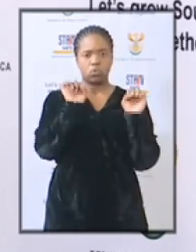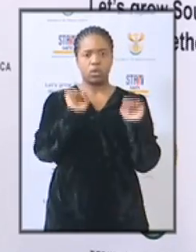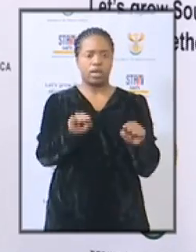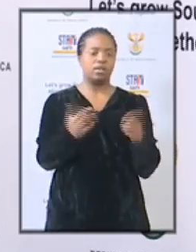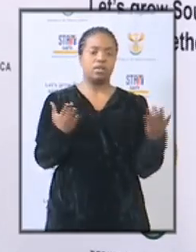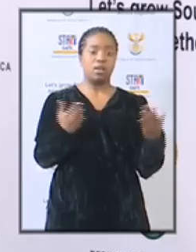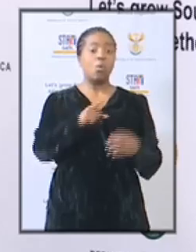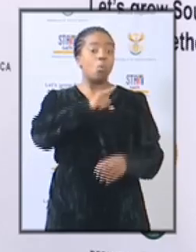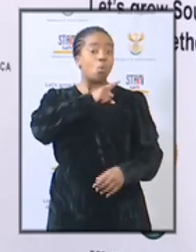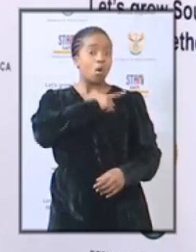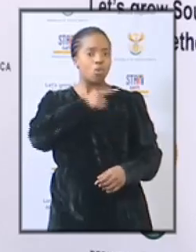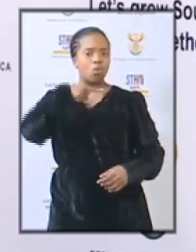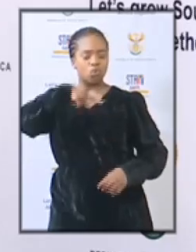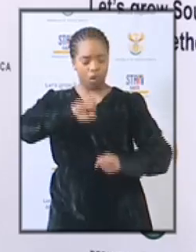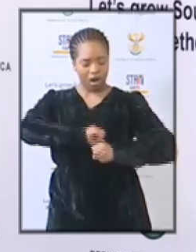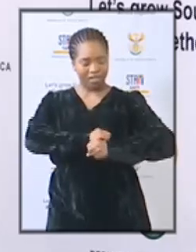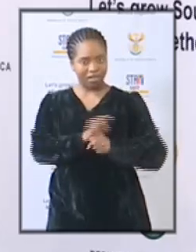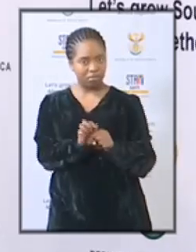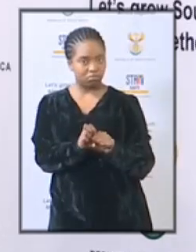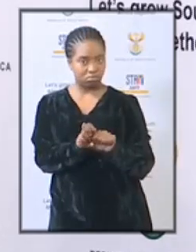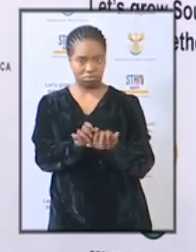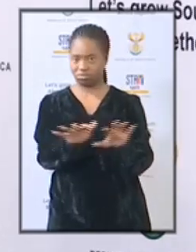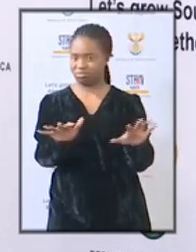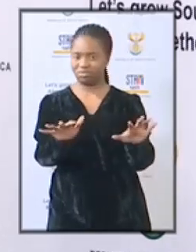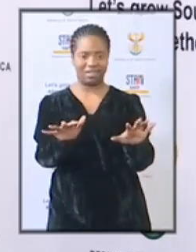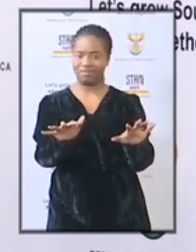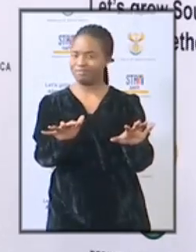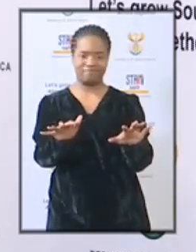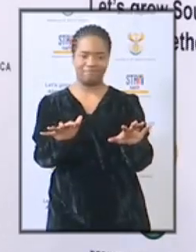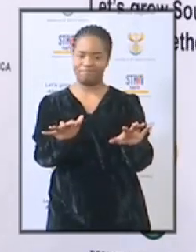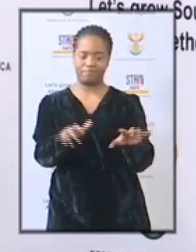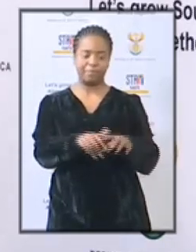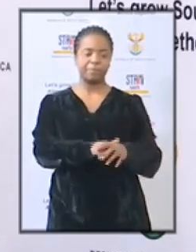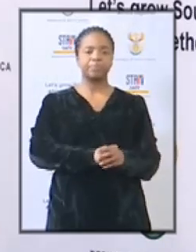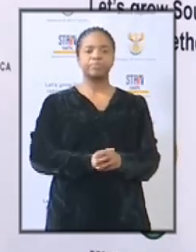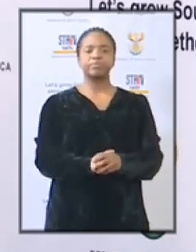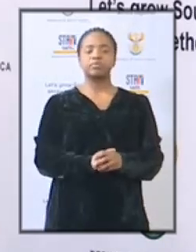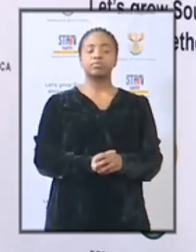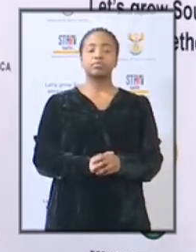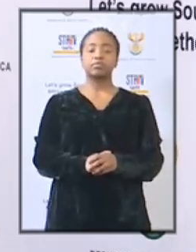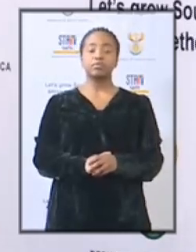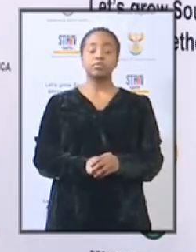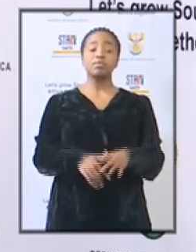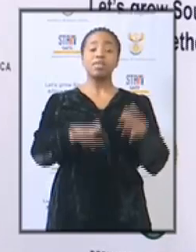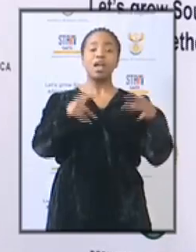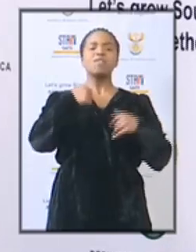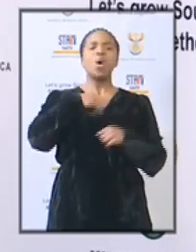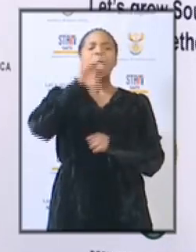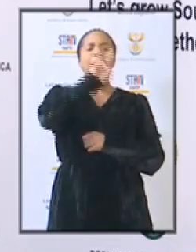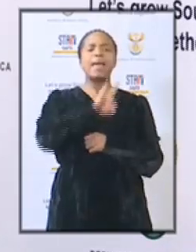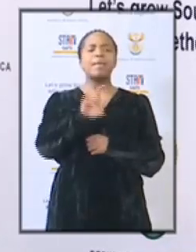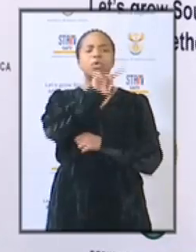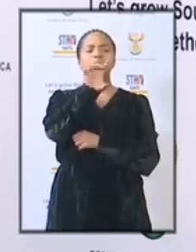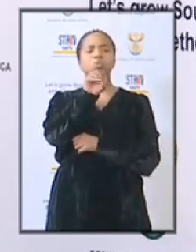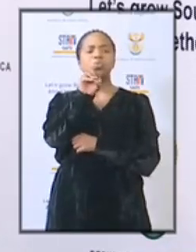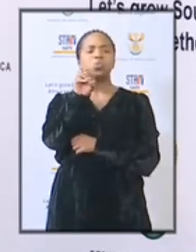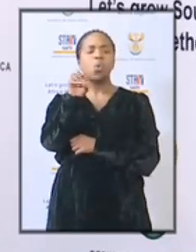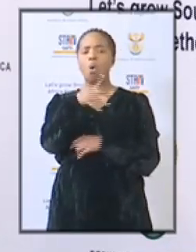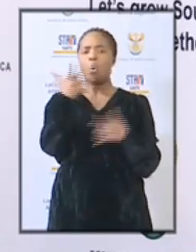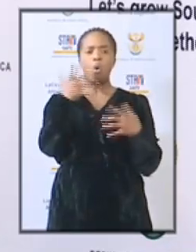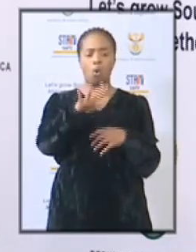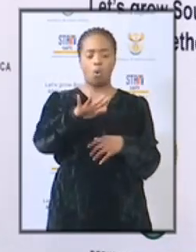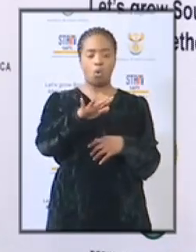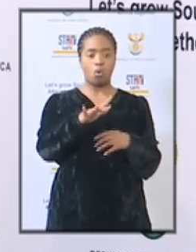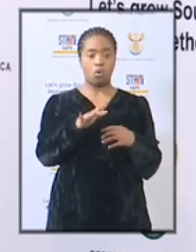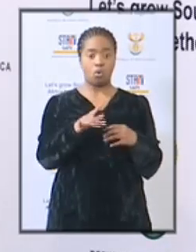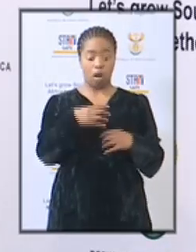make sure that we do not become a source of transmission. The self-drives at game farms, the directions